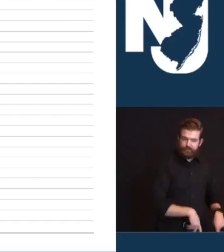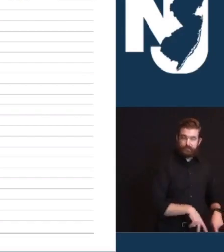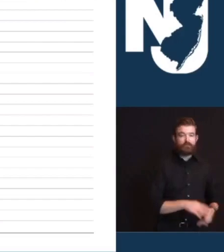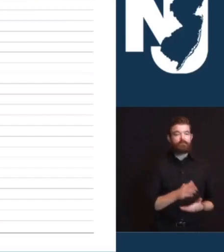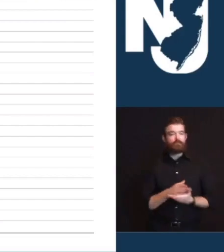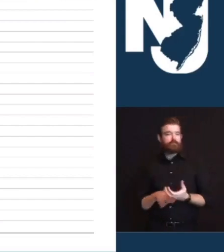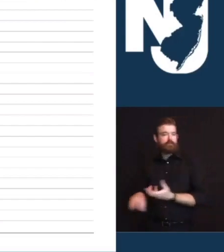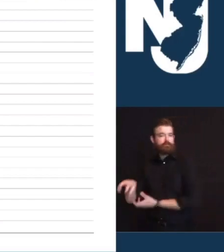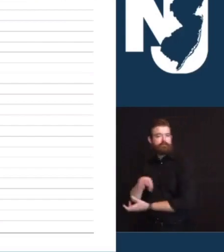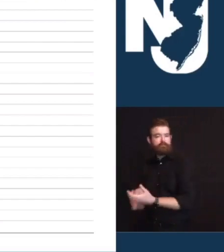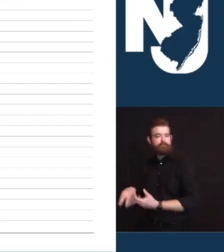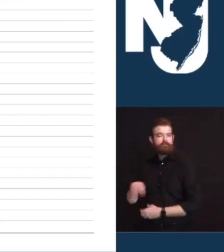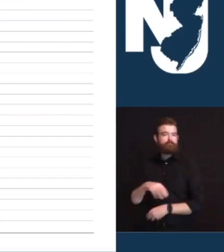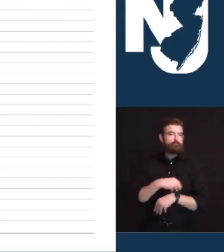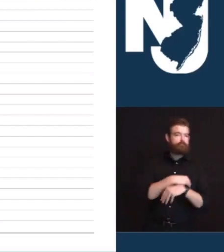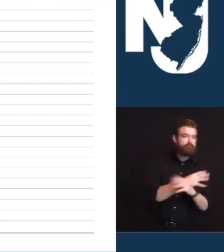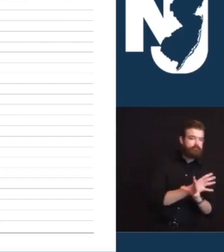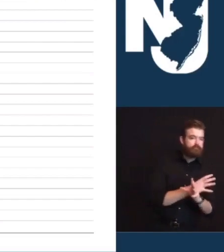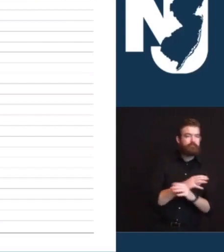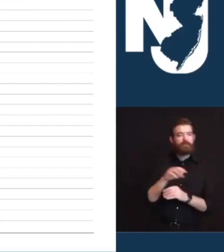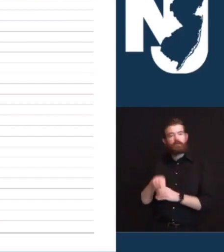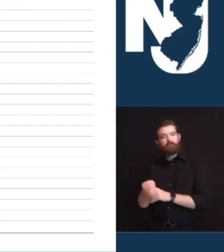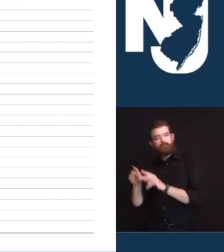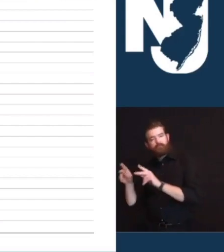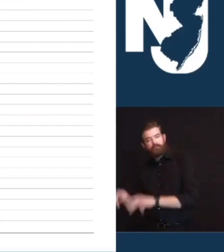in October into November, and that is what is happening.